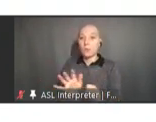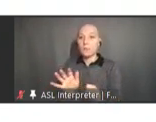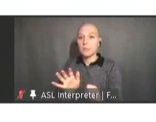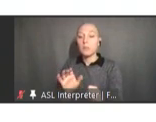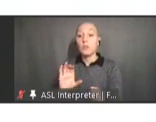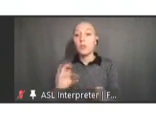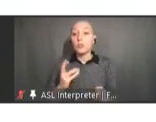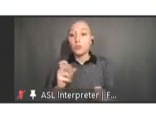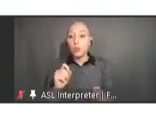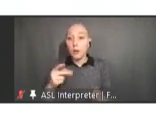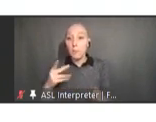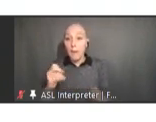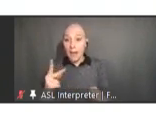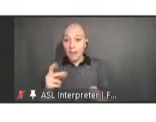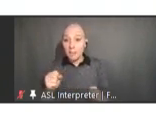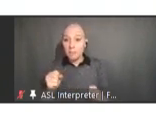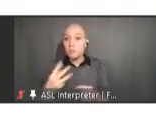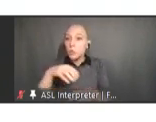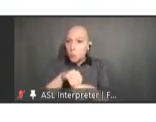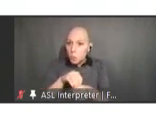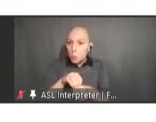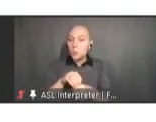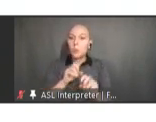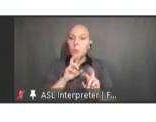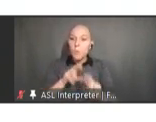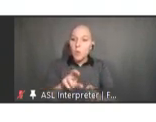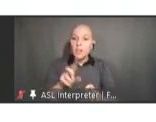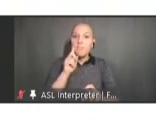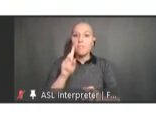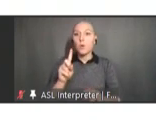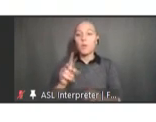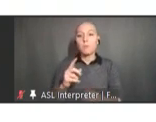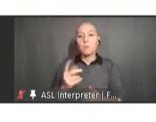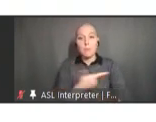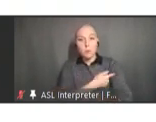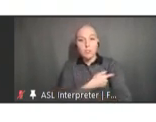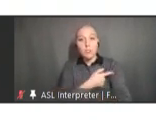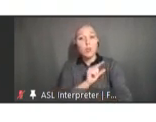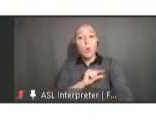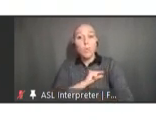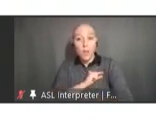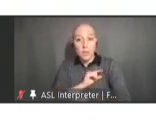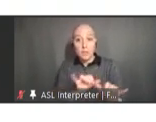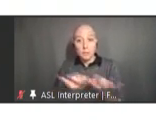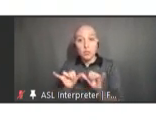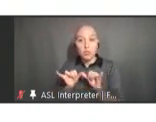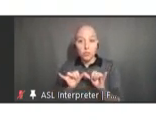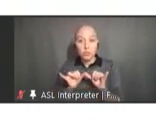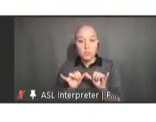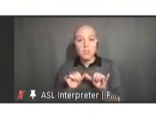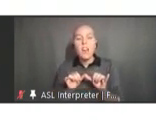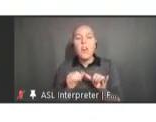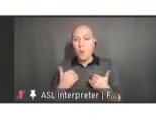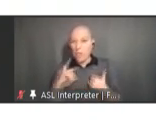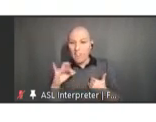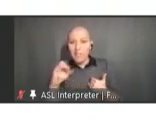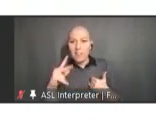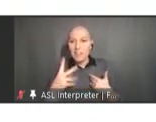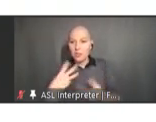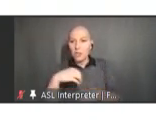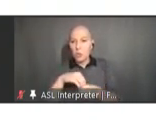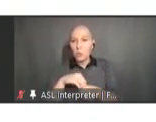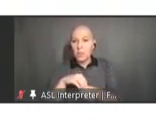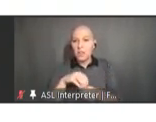include reporting on immunization quality measures. And the links to that information is included in our report. Thank you very